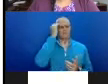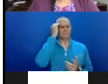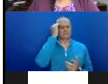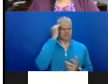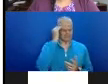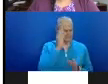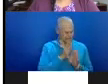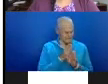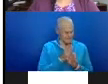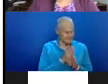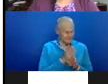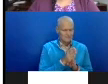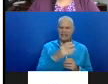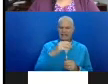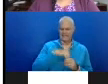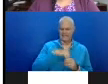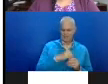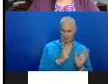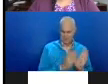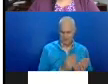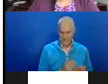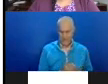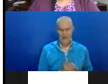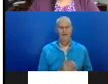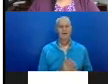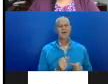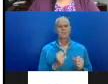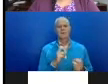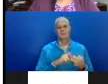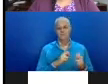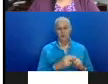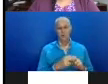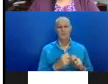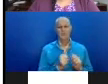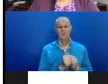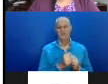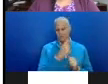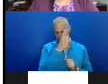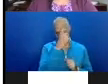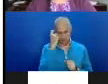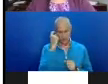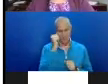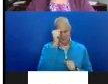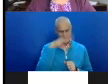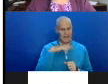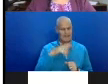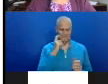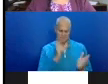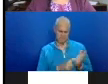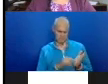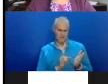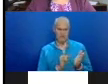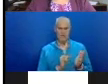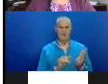there's a whole internal plan. There's often a lot of issues around trauma for some of the extreme stuff that guys need to be attentive to, how they're confusing the past